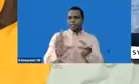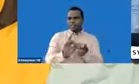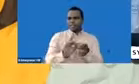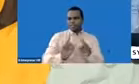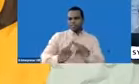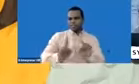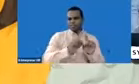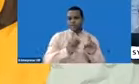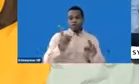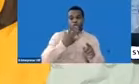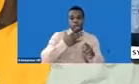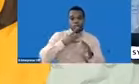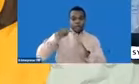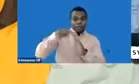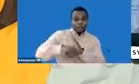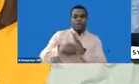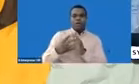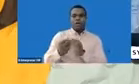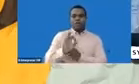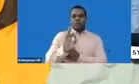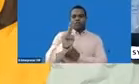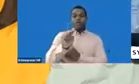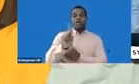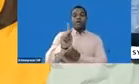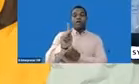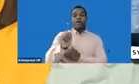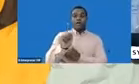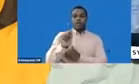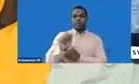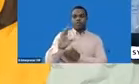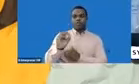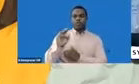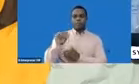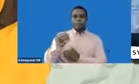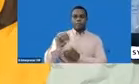funka.com/en/upower-toolkit, and the repository is